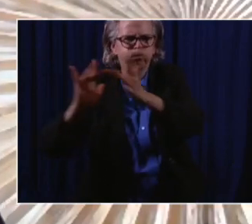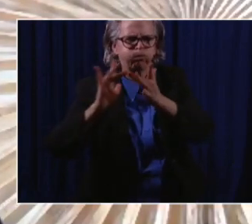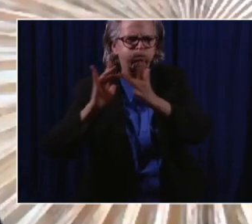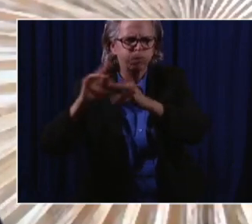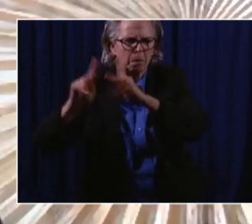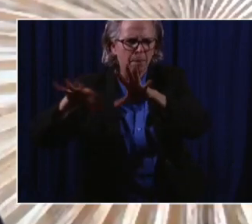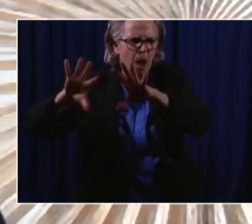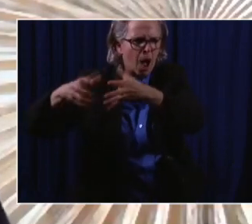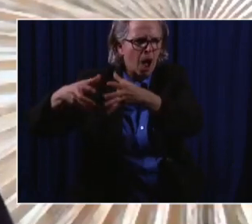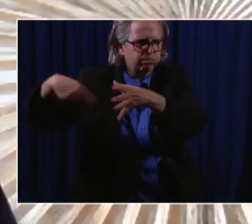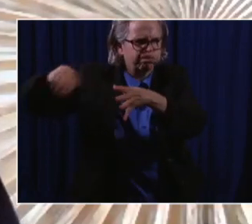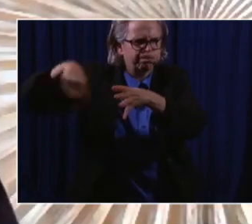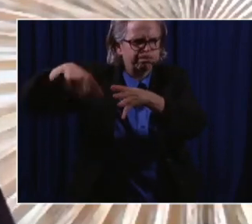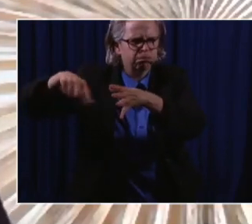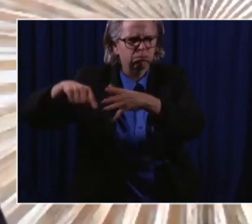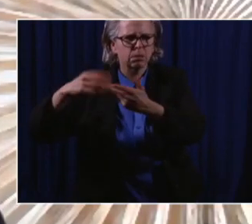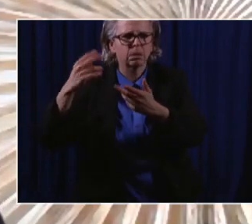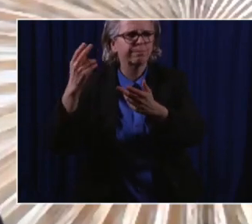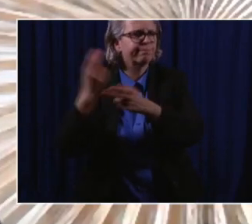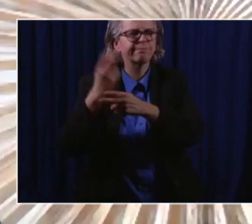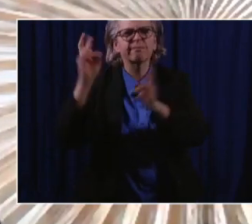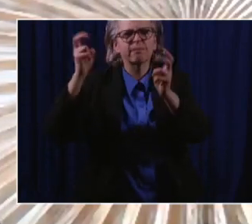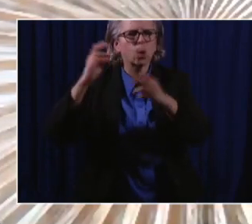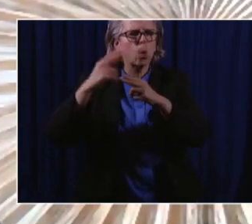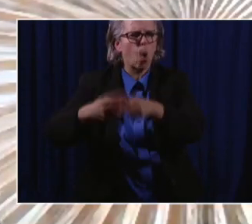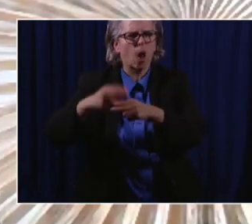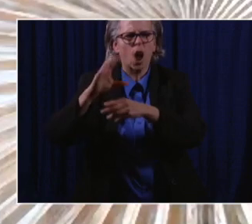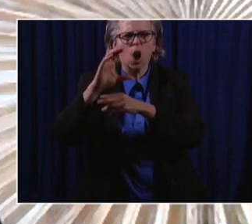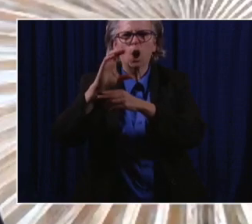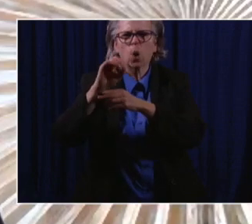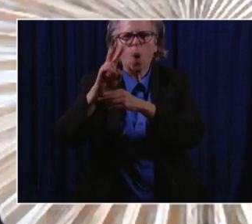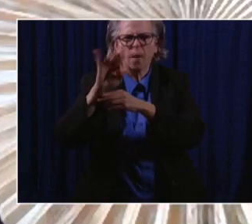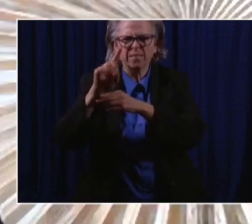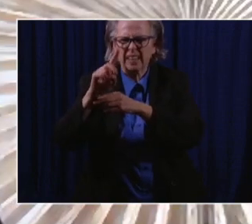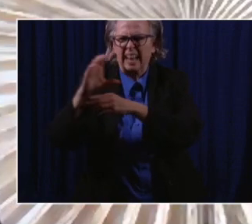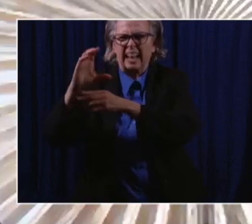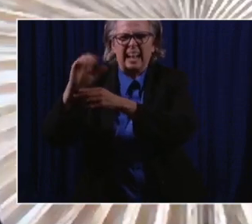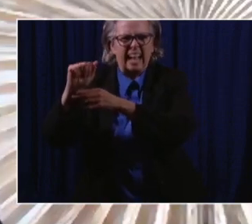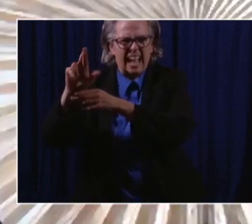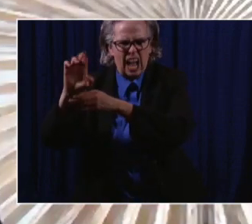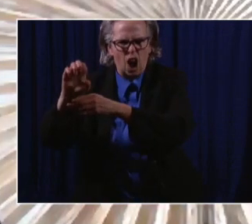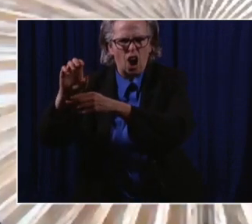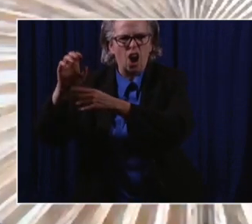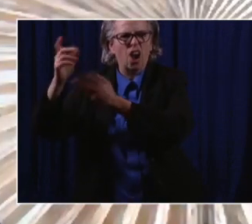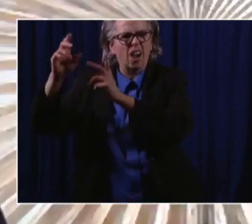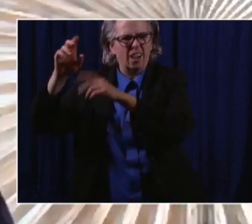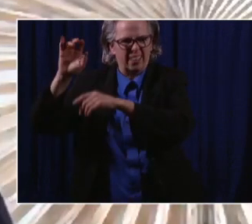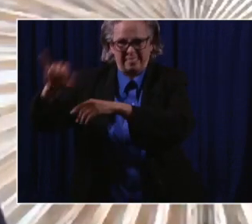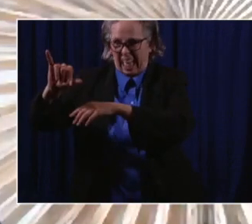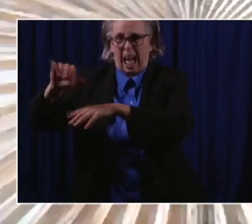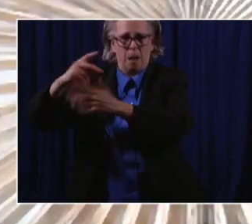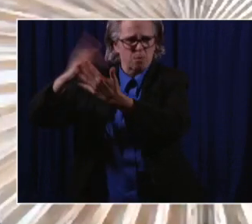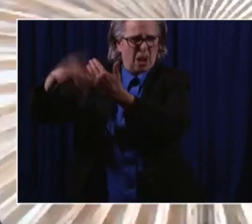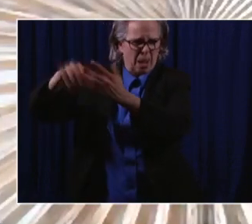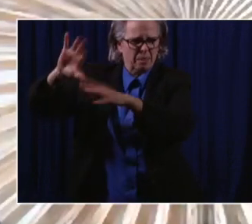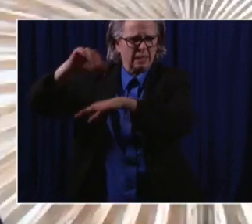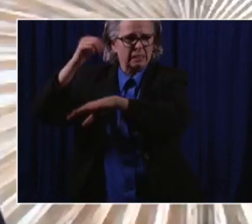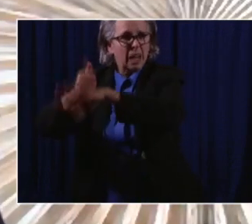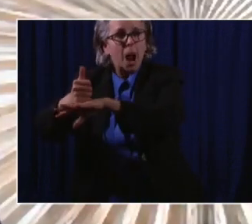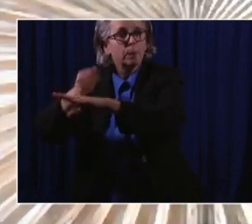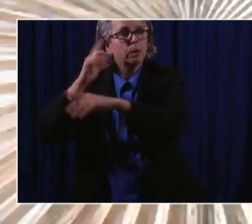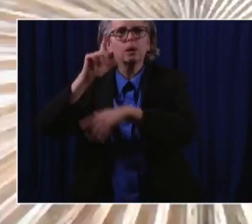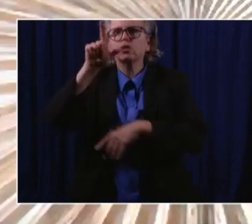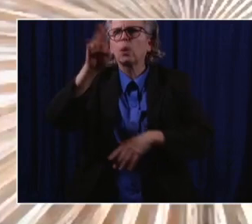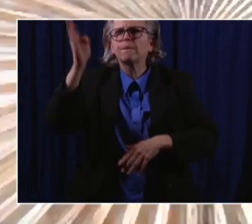line that the Department of Mental Health and Addiction Services has set up. That tool is available 7 days a week, 24